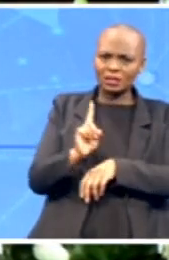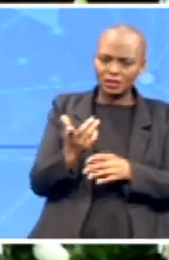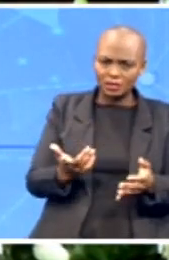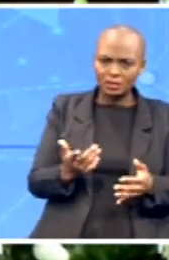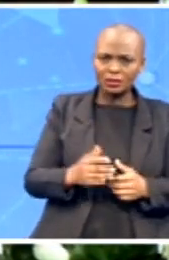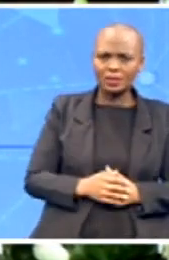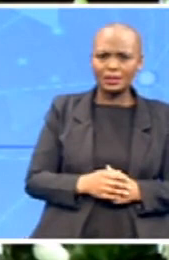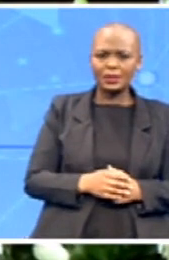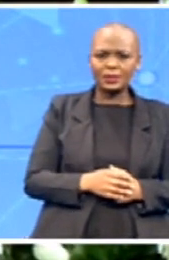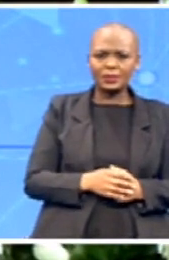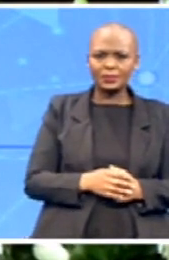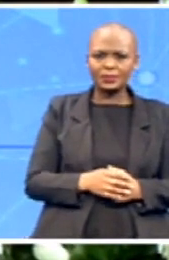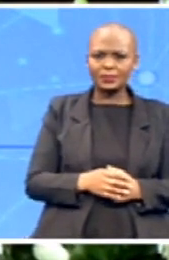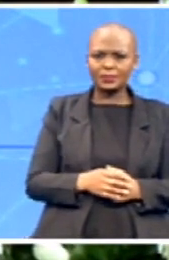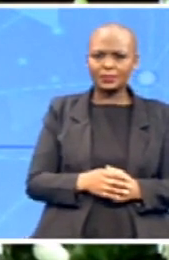changing people's life